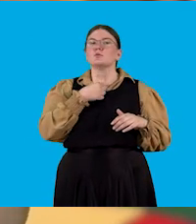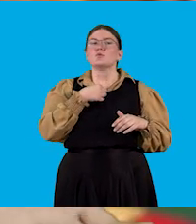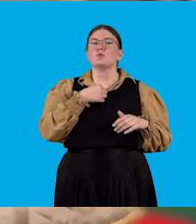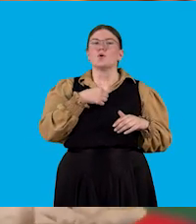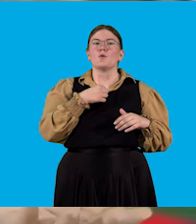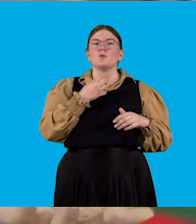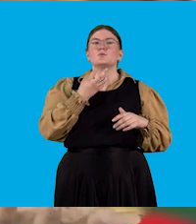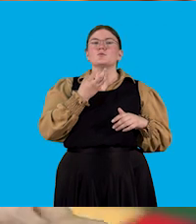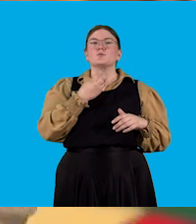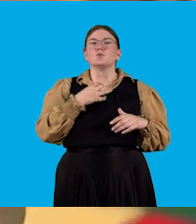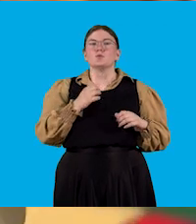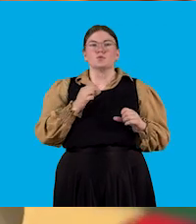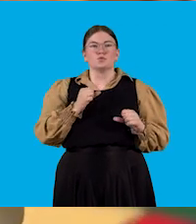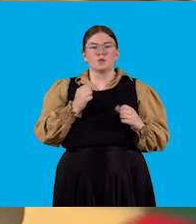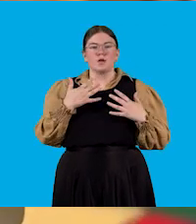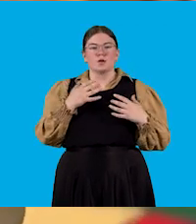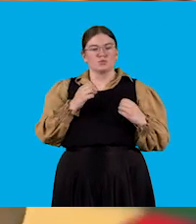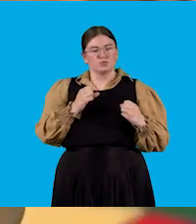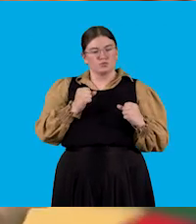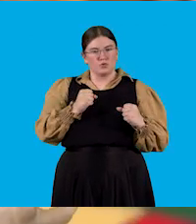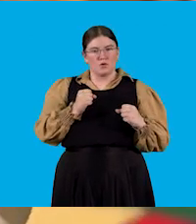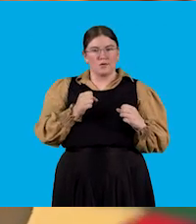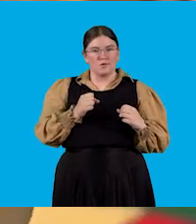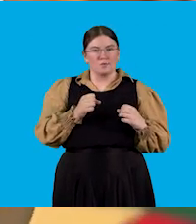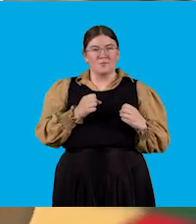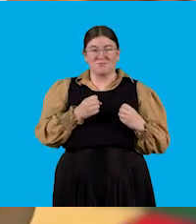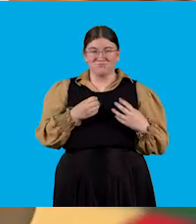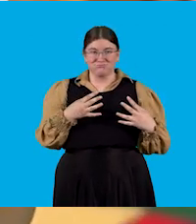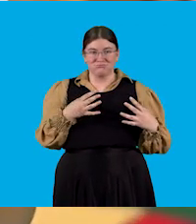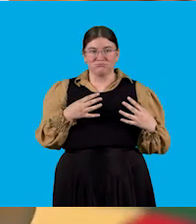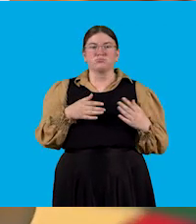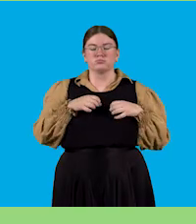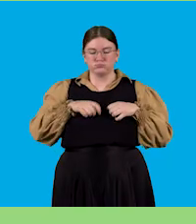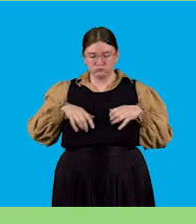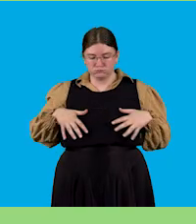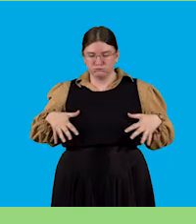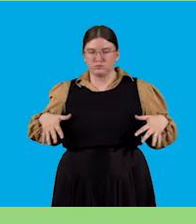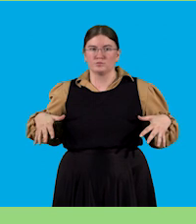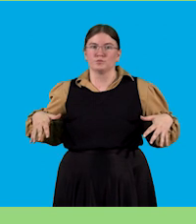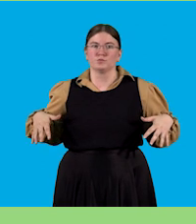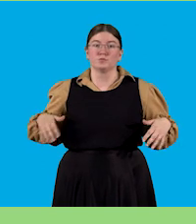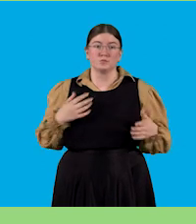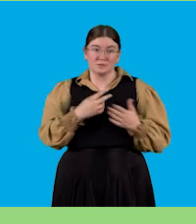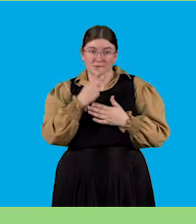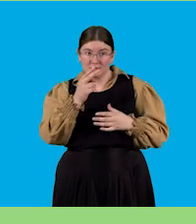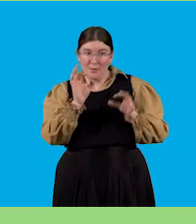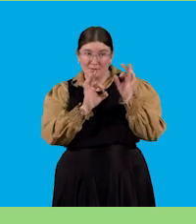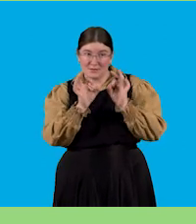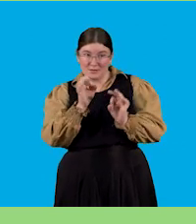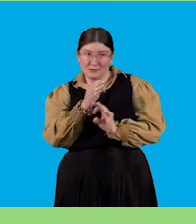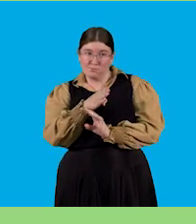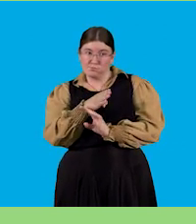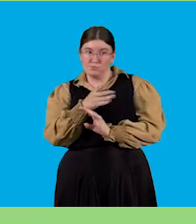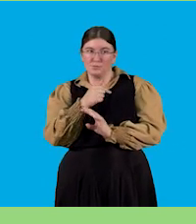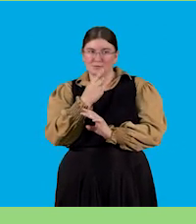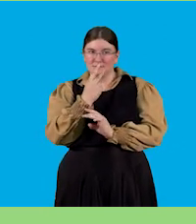of high concentration to an area of low concentration. As you can see there with the particles,